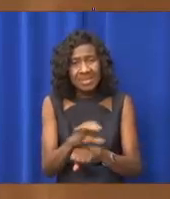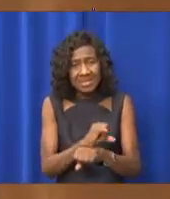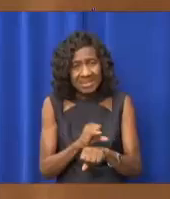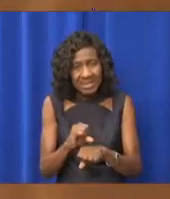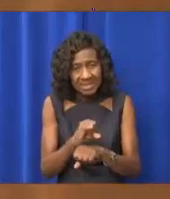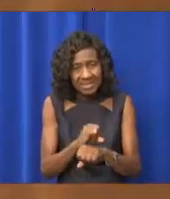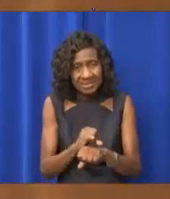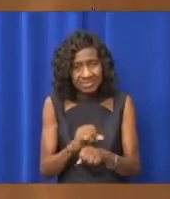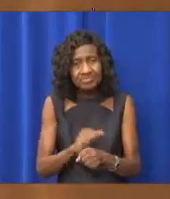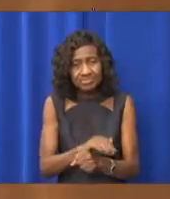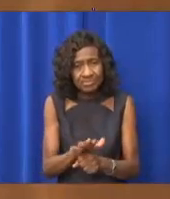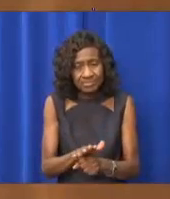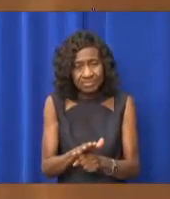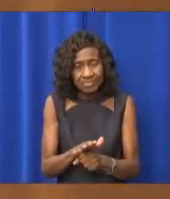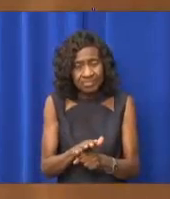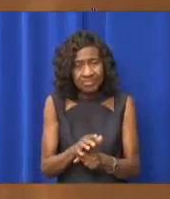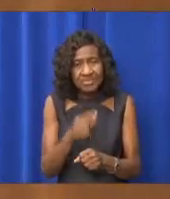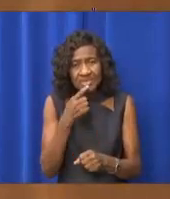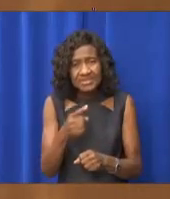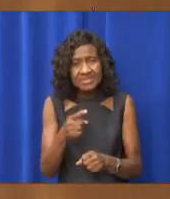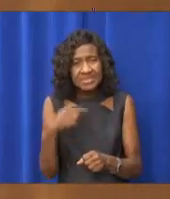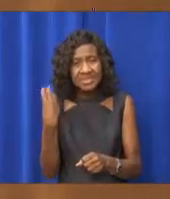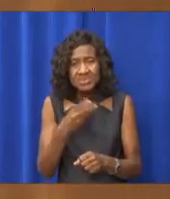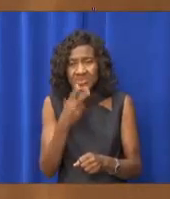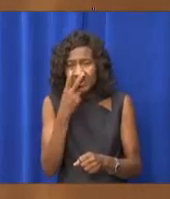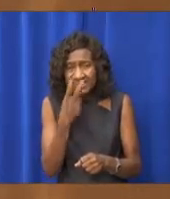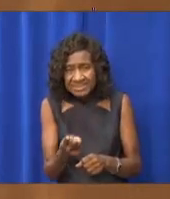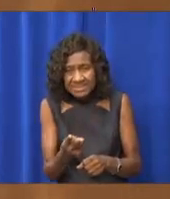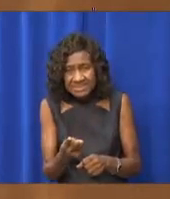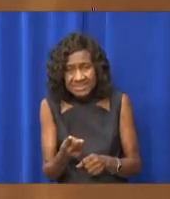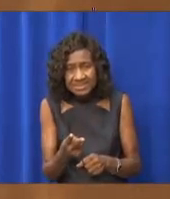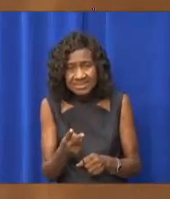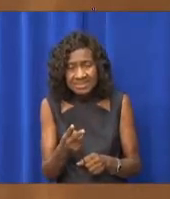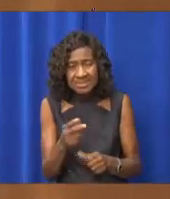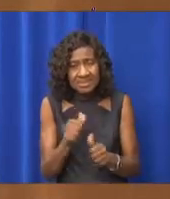weren't coming, but they keep coming. So it's definitely still here.